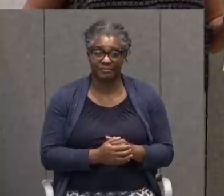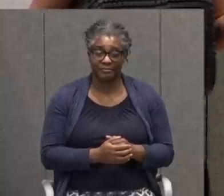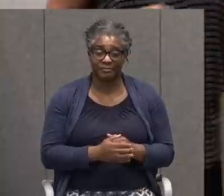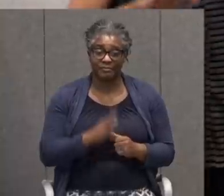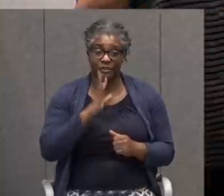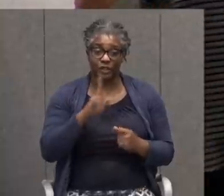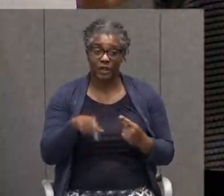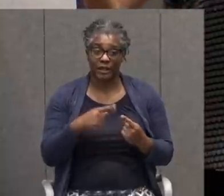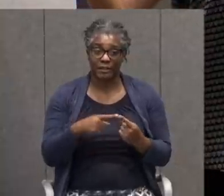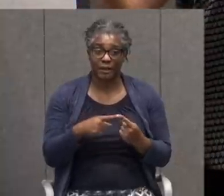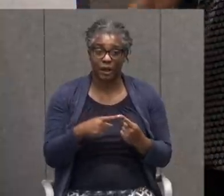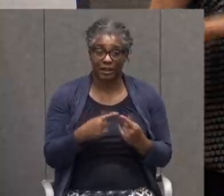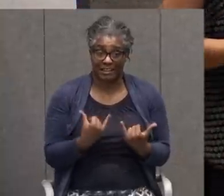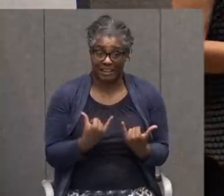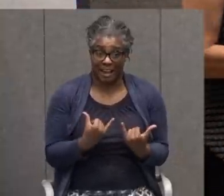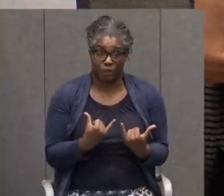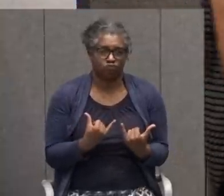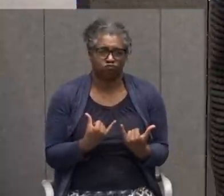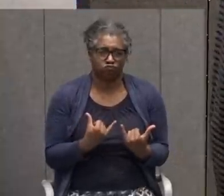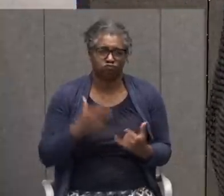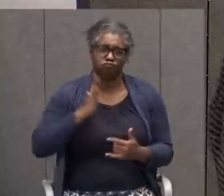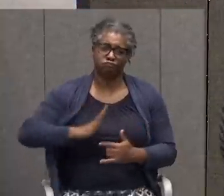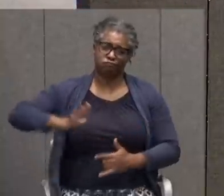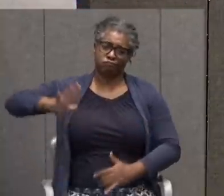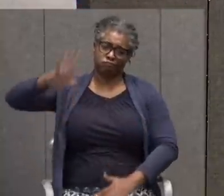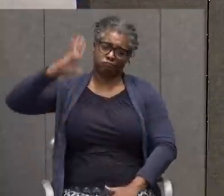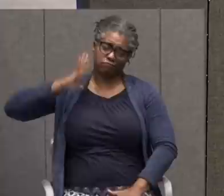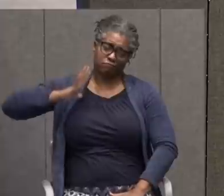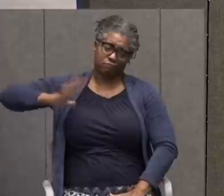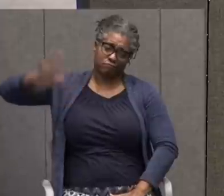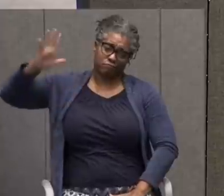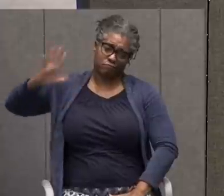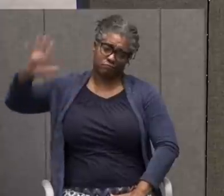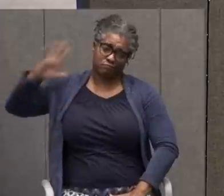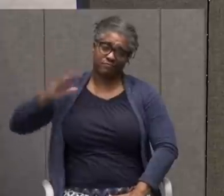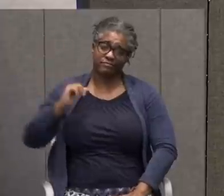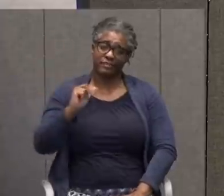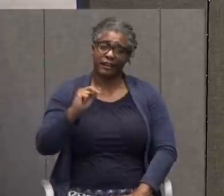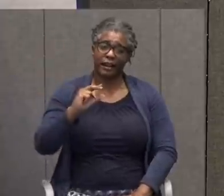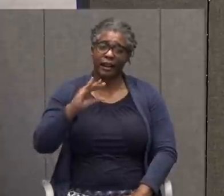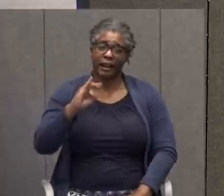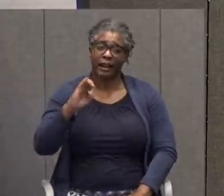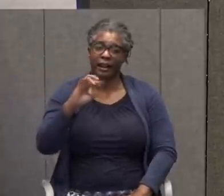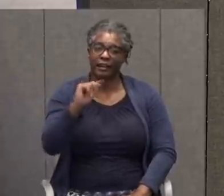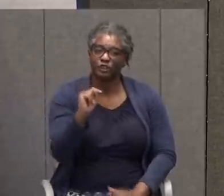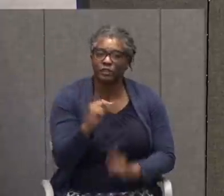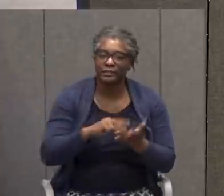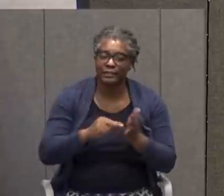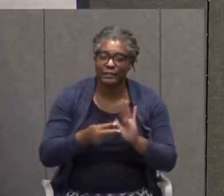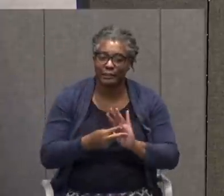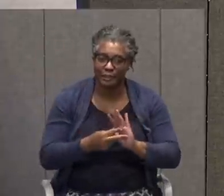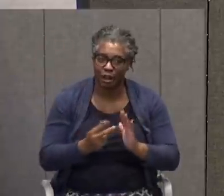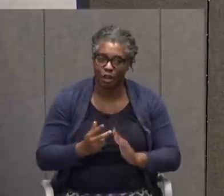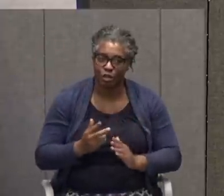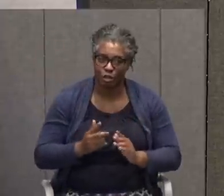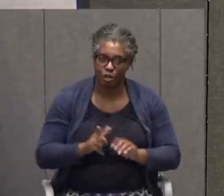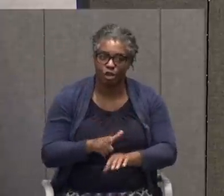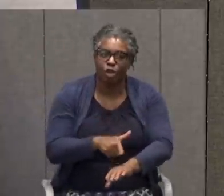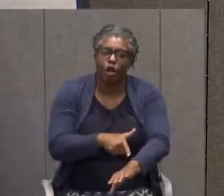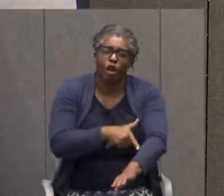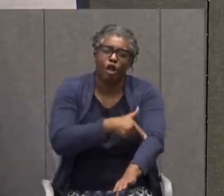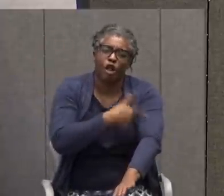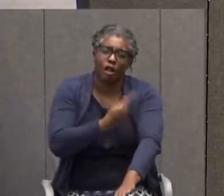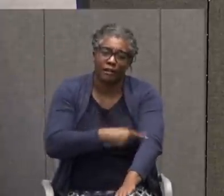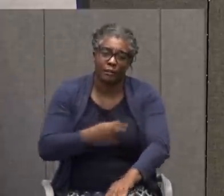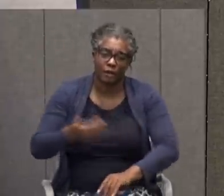right? Animals that lived in the past. There are two types of fossils, trace